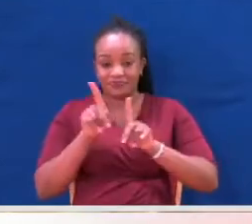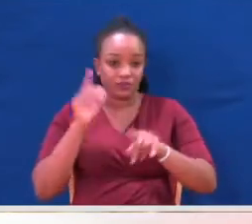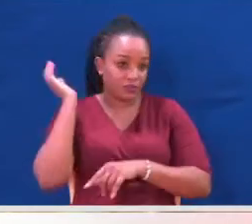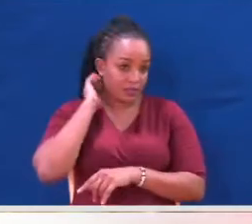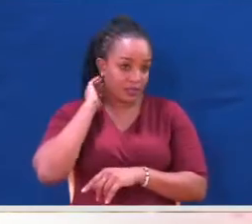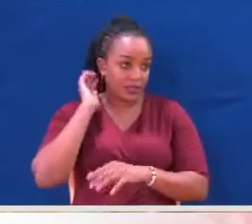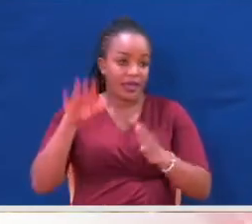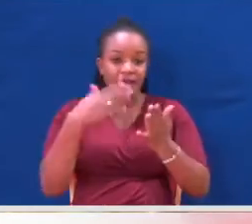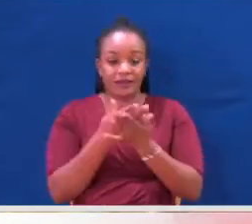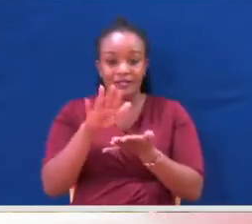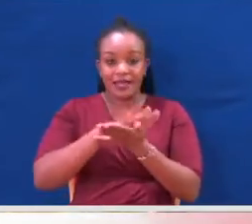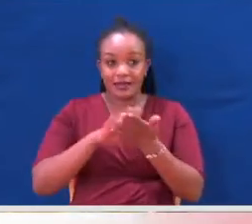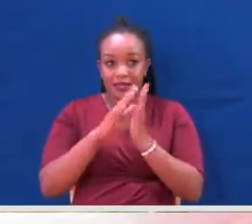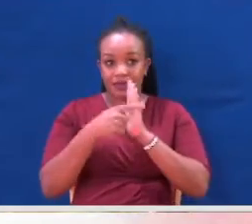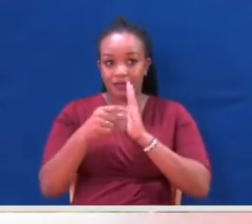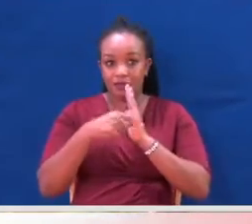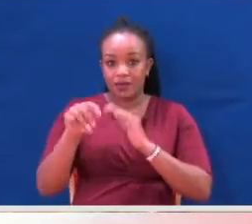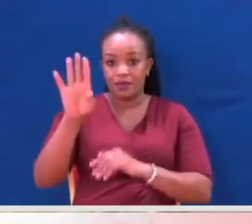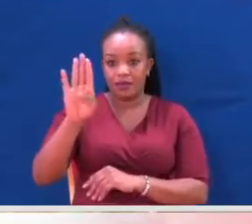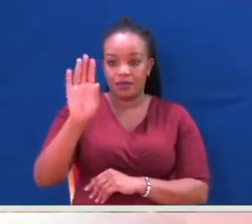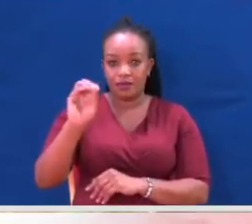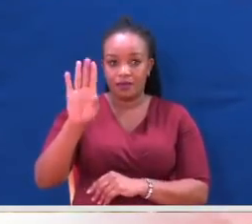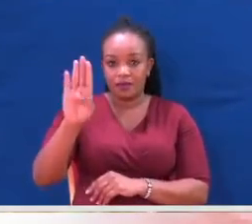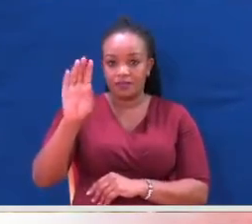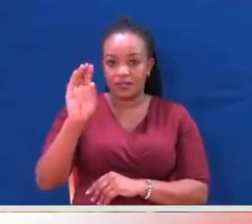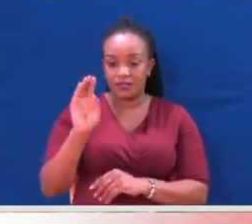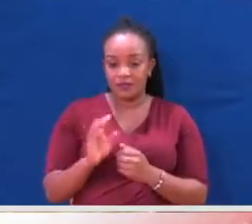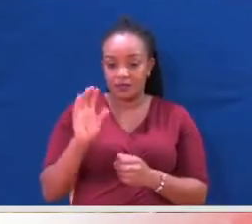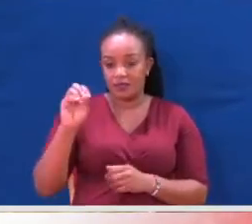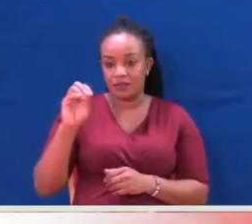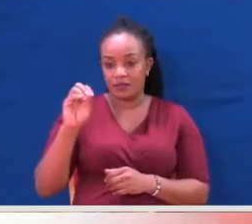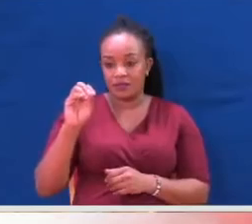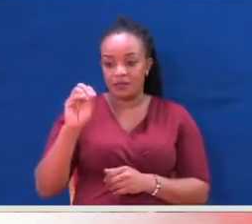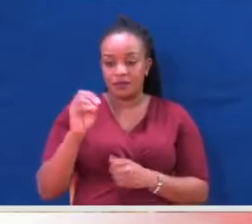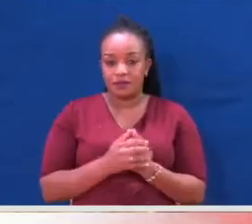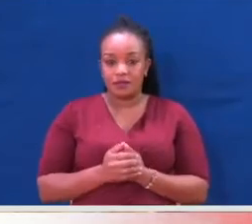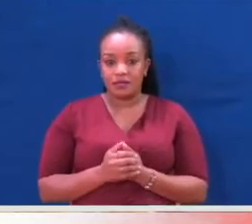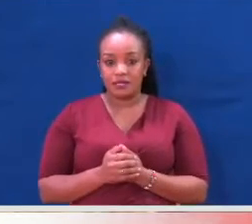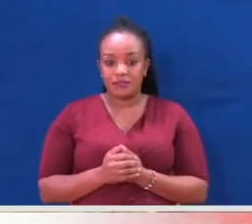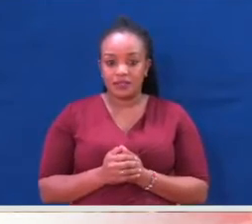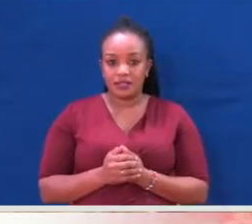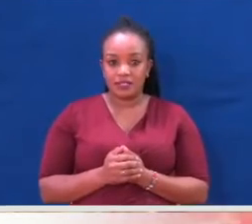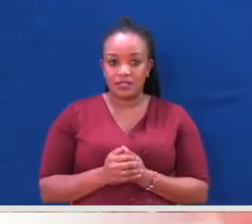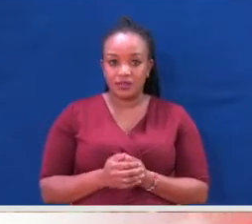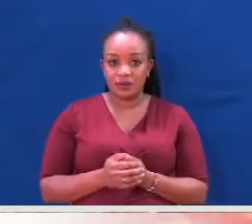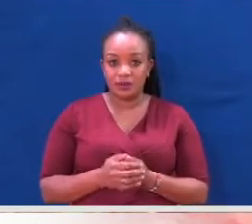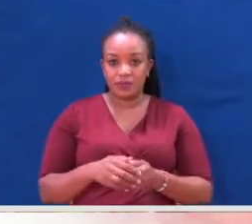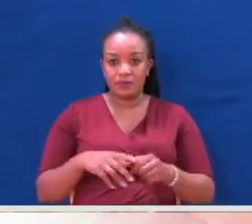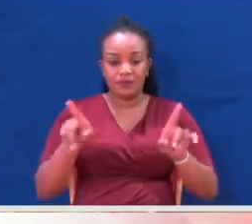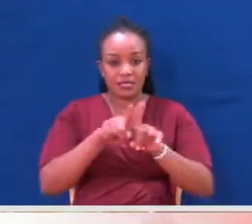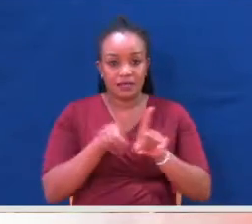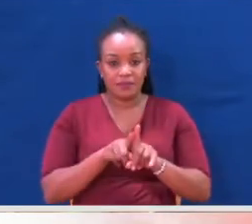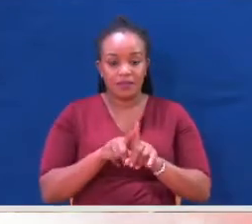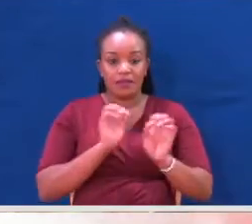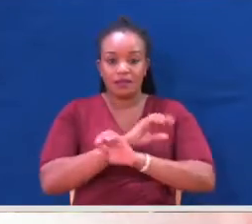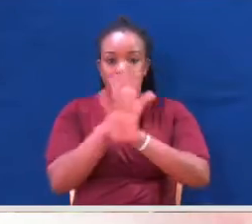Bobo. Gari ikadivert njia ya kwenda Murang'a, ikaingia na Maragua Ridge. Gari ilipoingia na Maragua